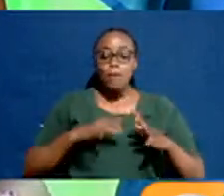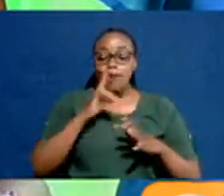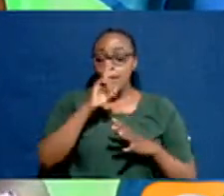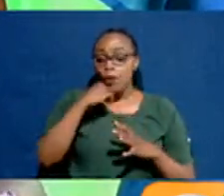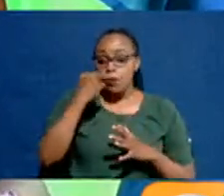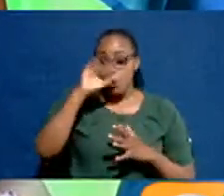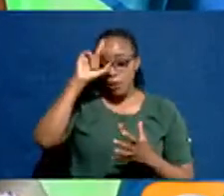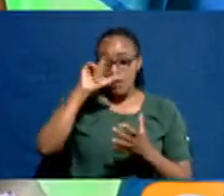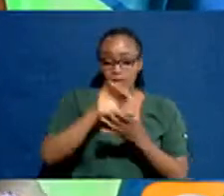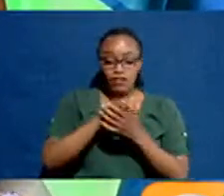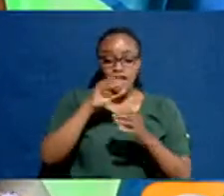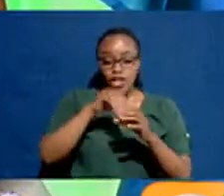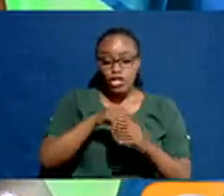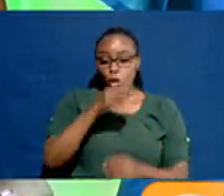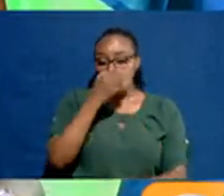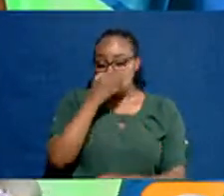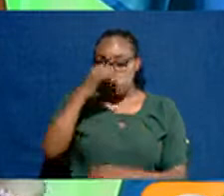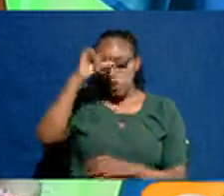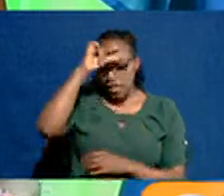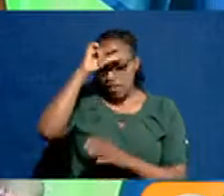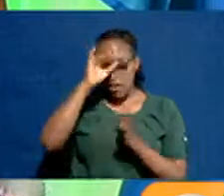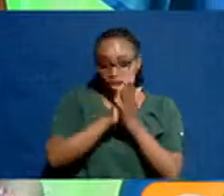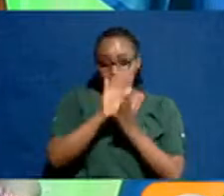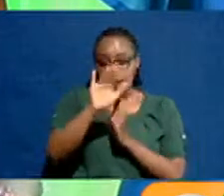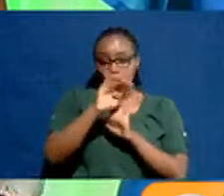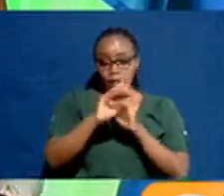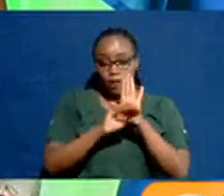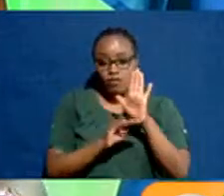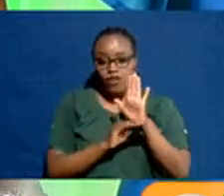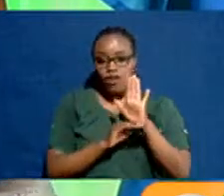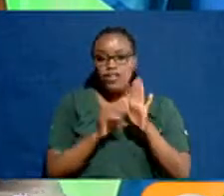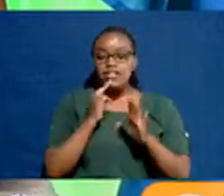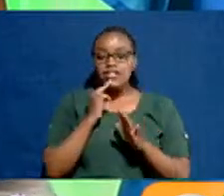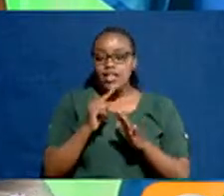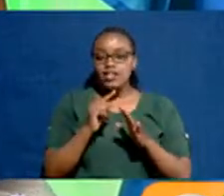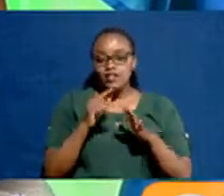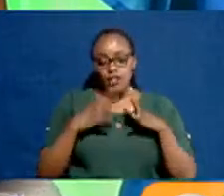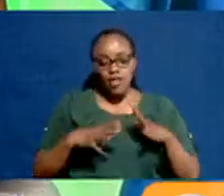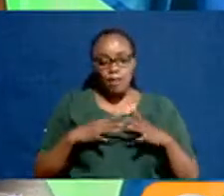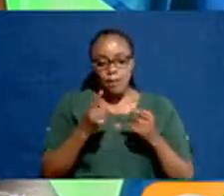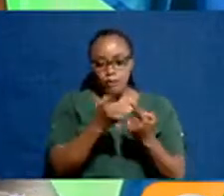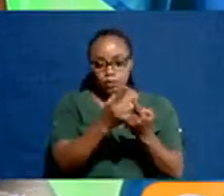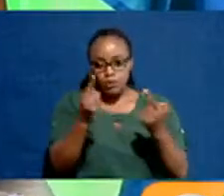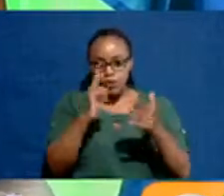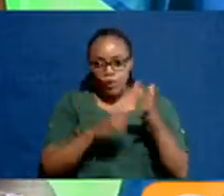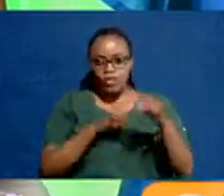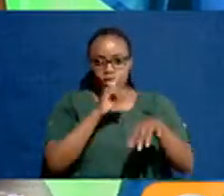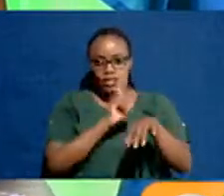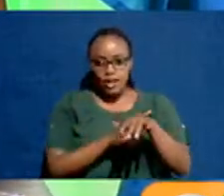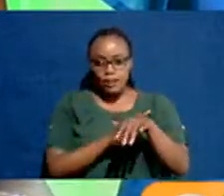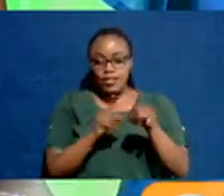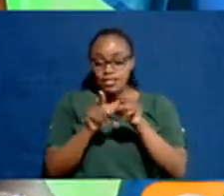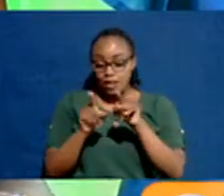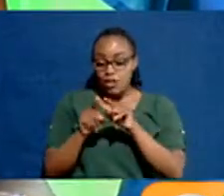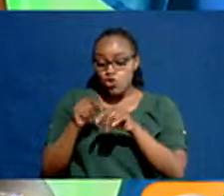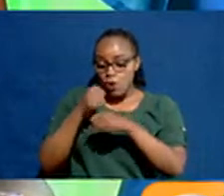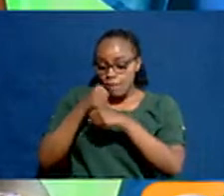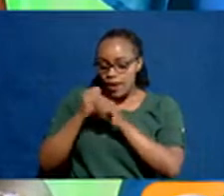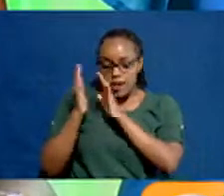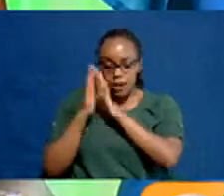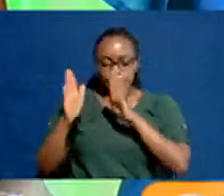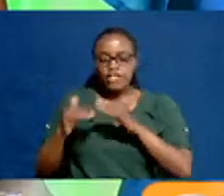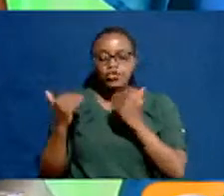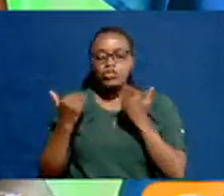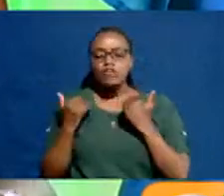believed in President William Ruto and his programs. So what we are telling as new people, when you make a bed, you must lie on it. Okay.